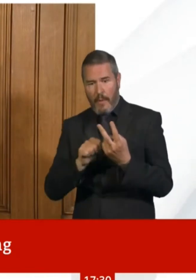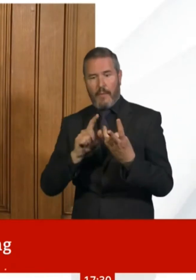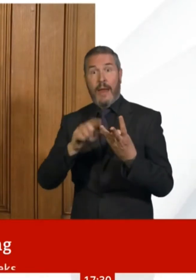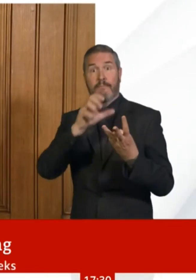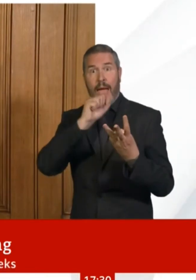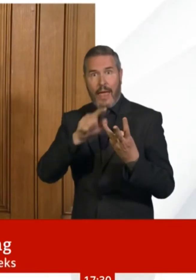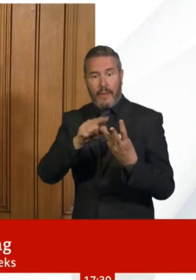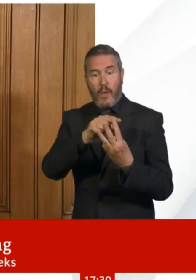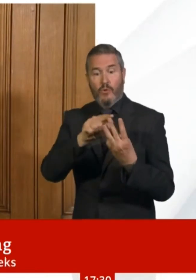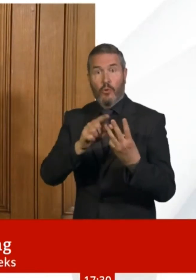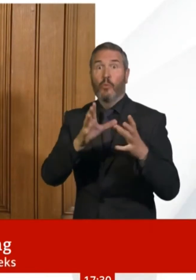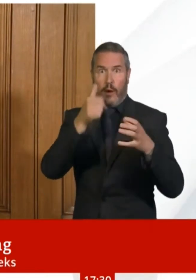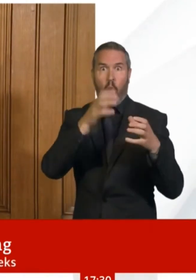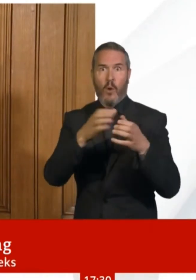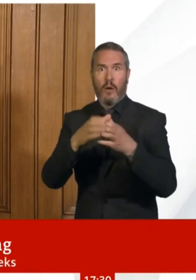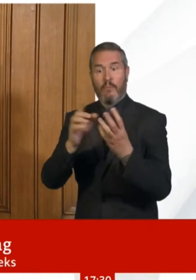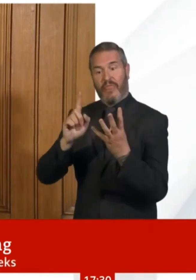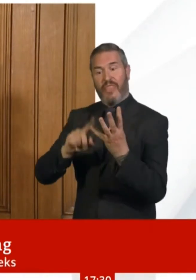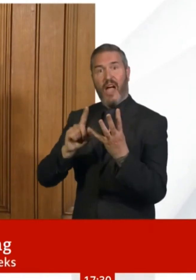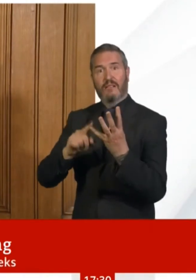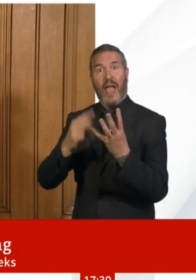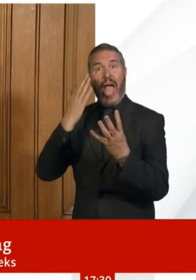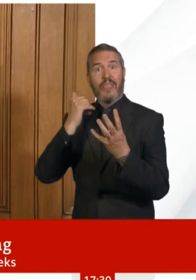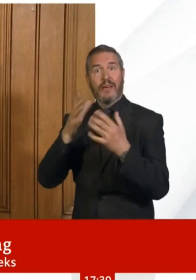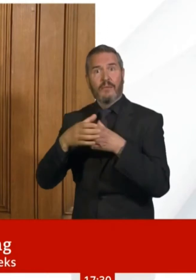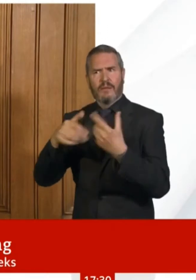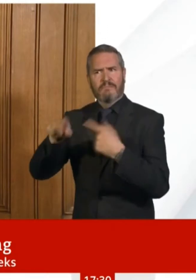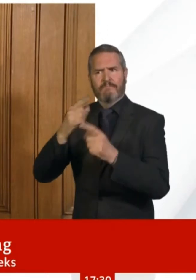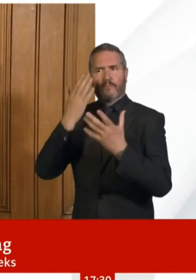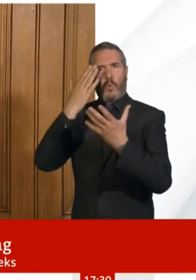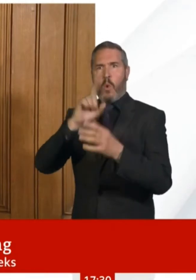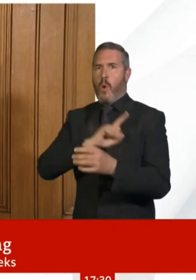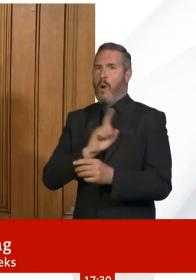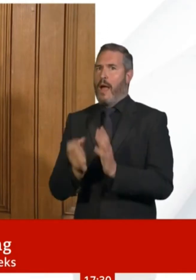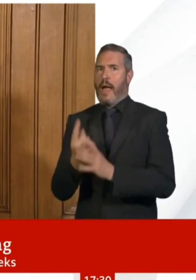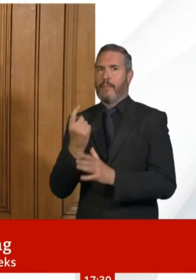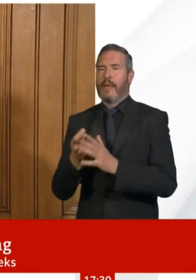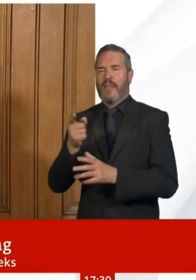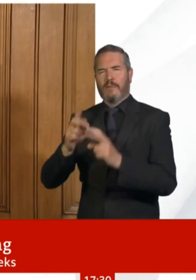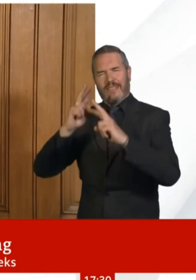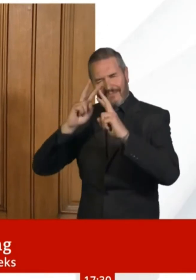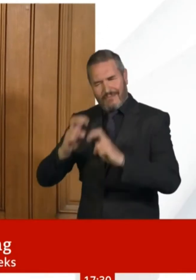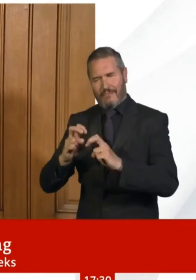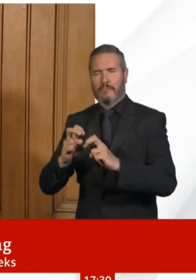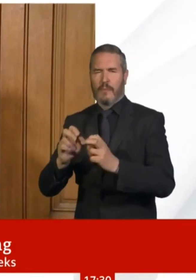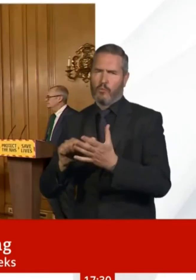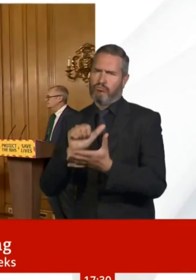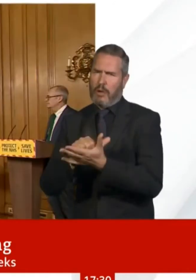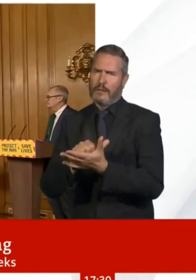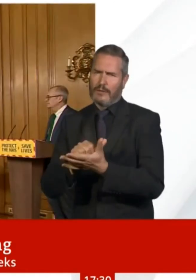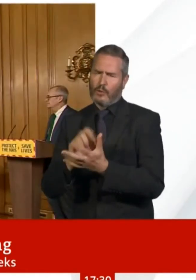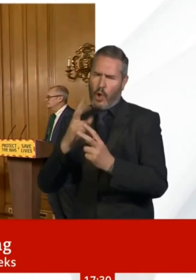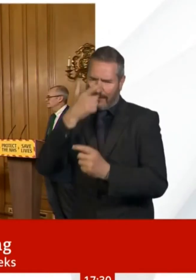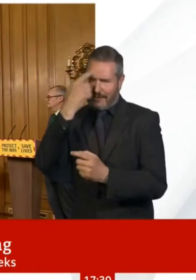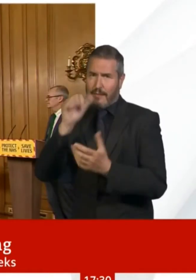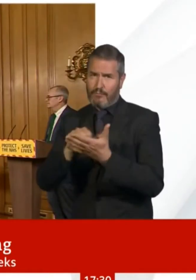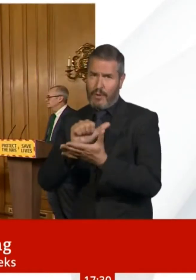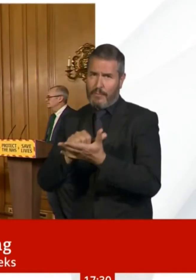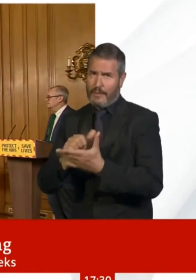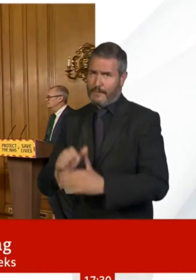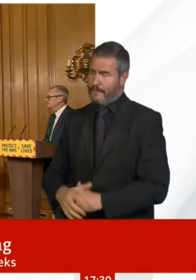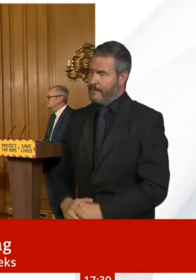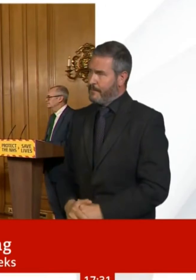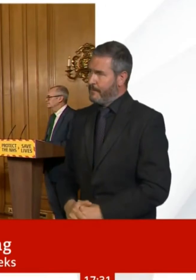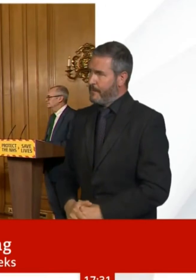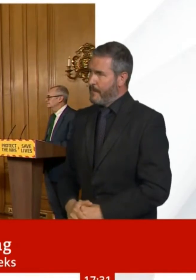clear, this is not yet clear in terms of ethnic minorities, and we need to look at this more carefully and get this right. Sam, would you like to come back on any of